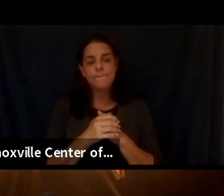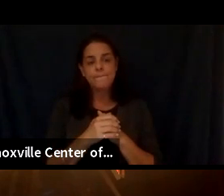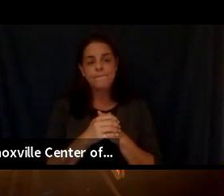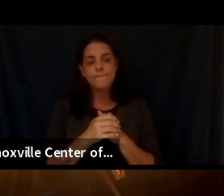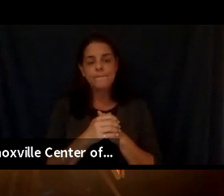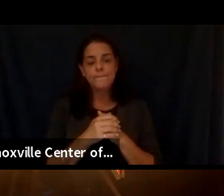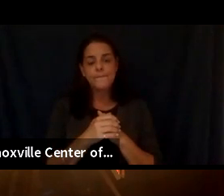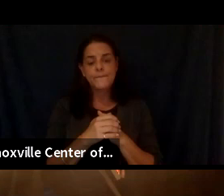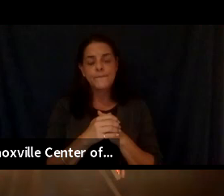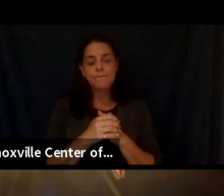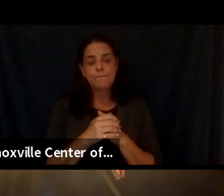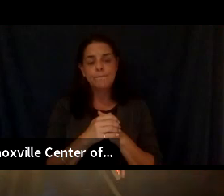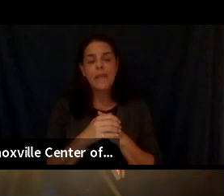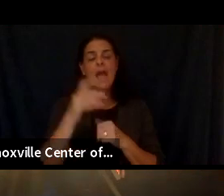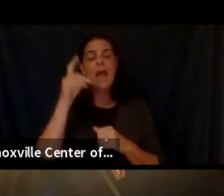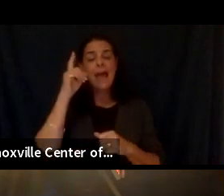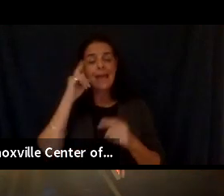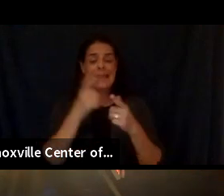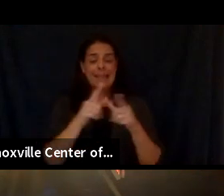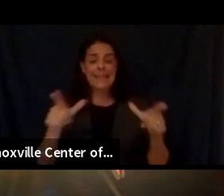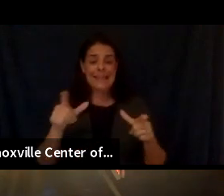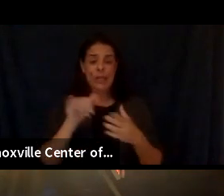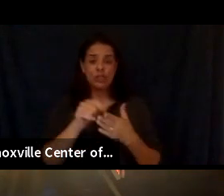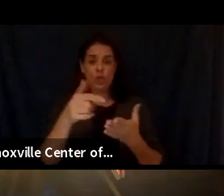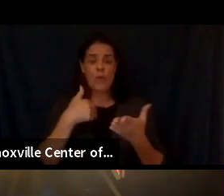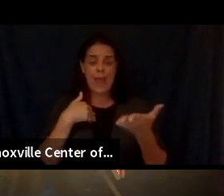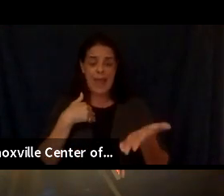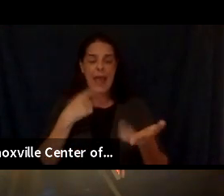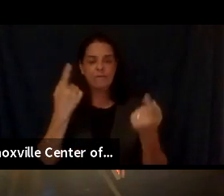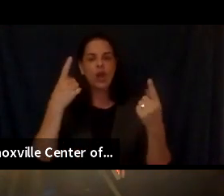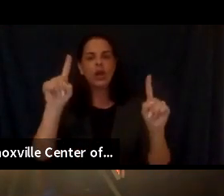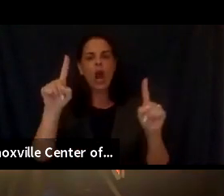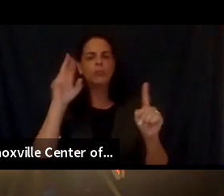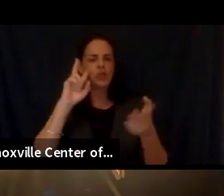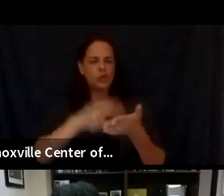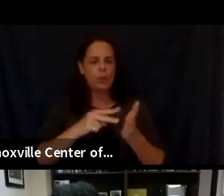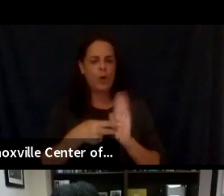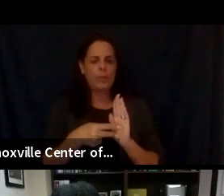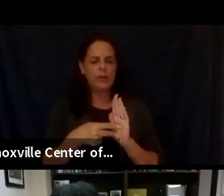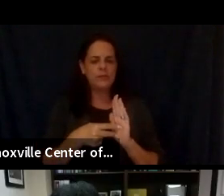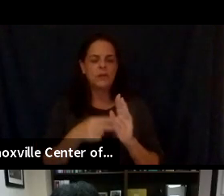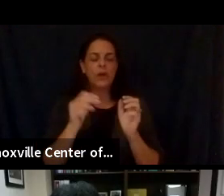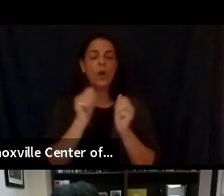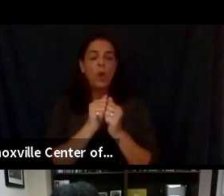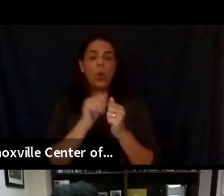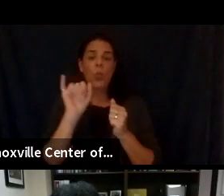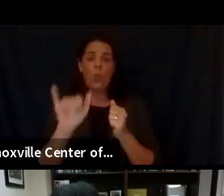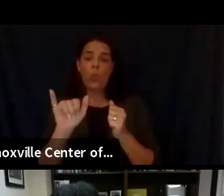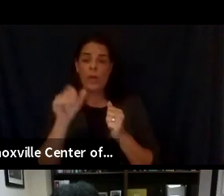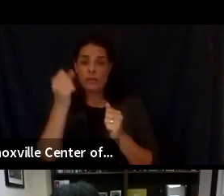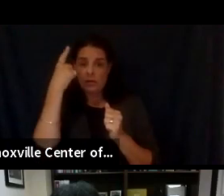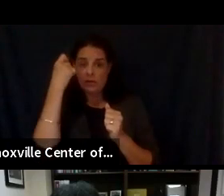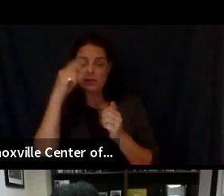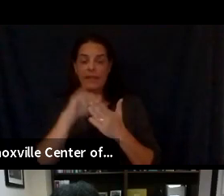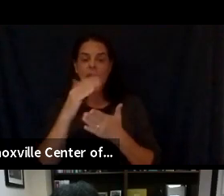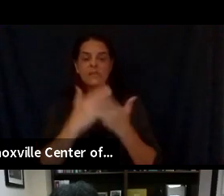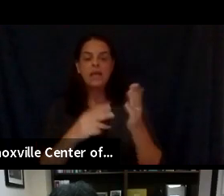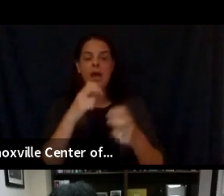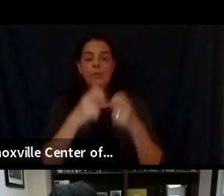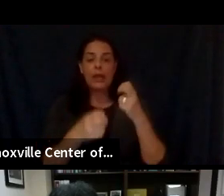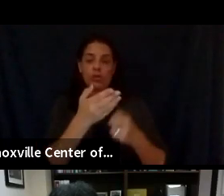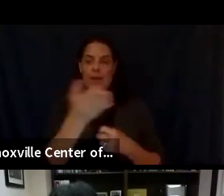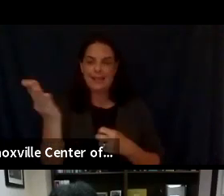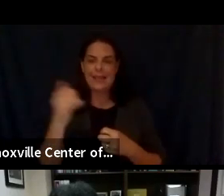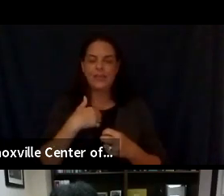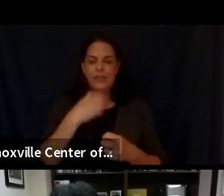the purpose that I was asked to accomplish, with the addenda that there are still some issues out there that I communicated with some